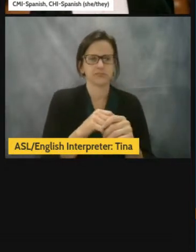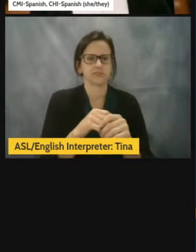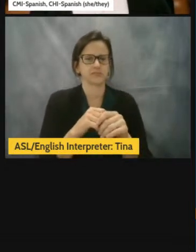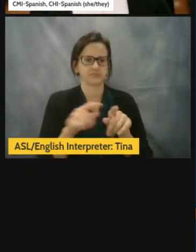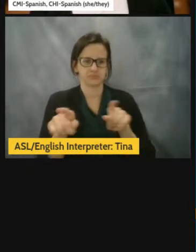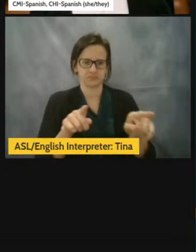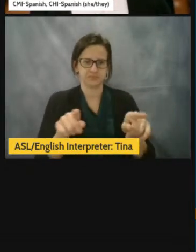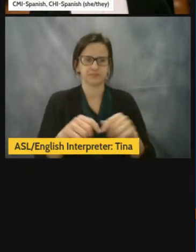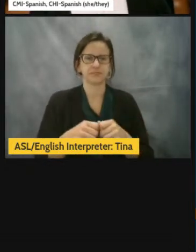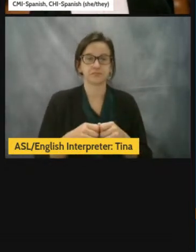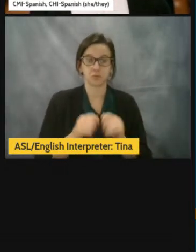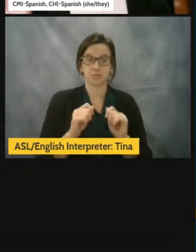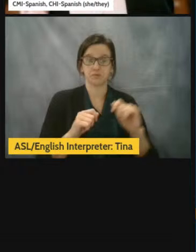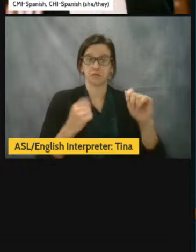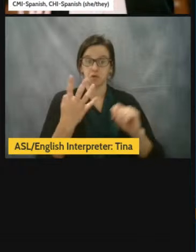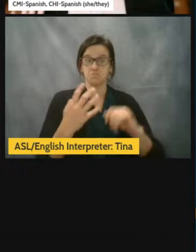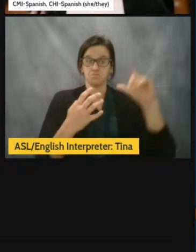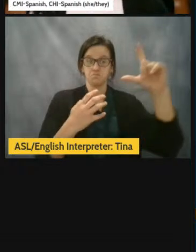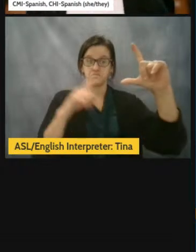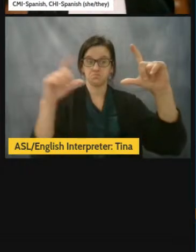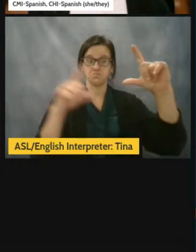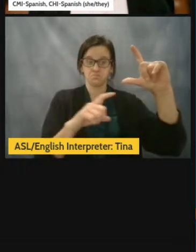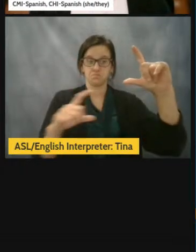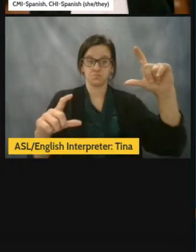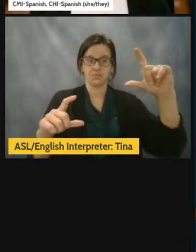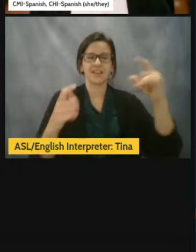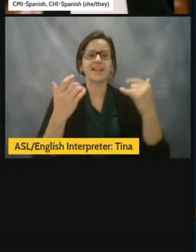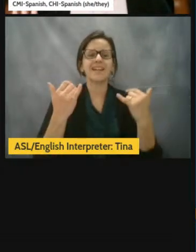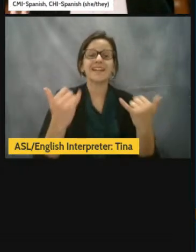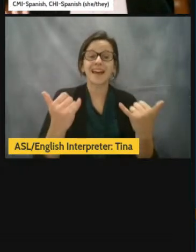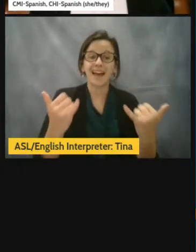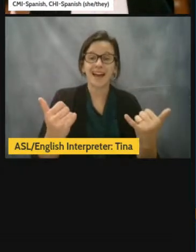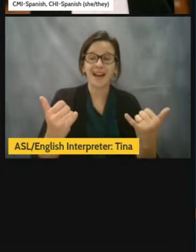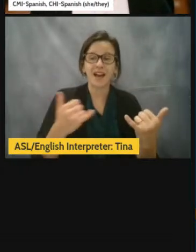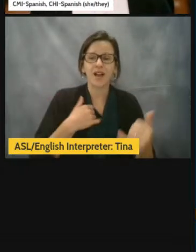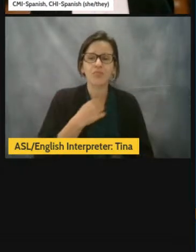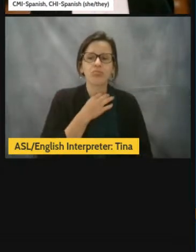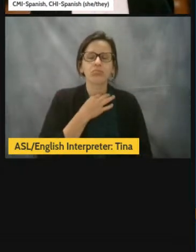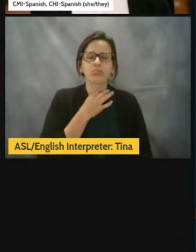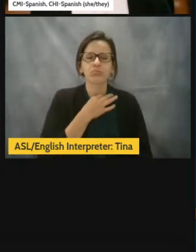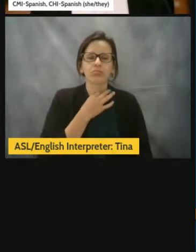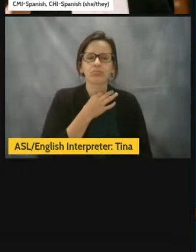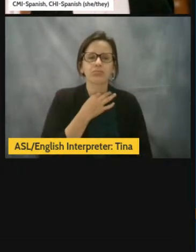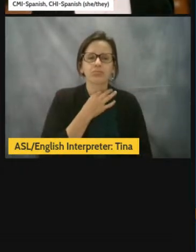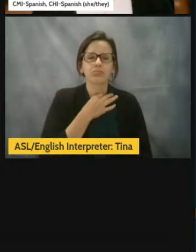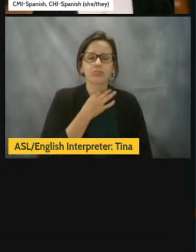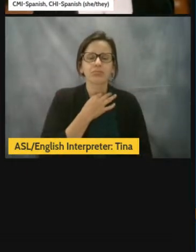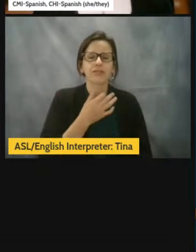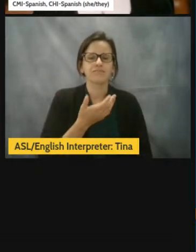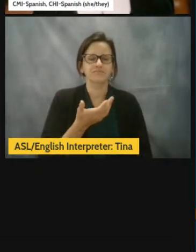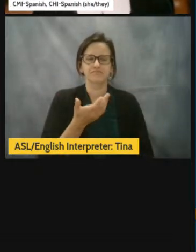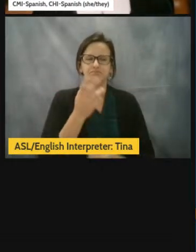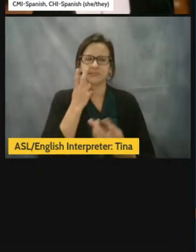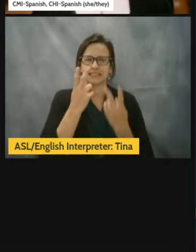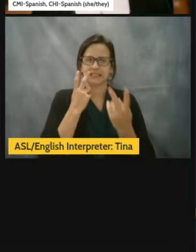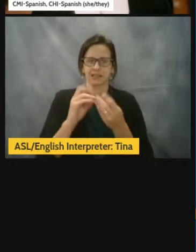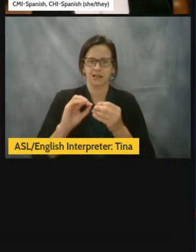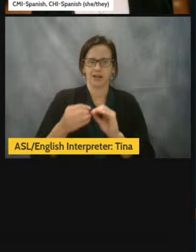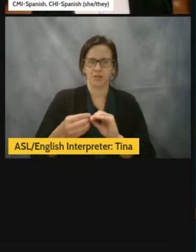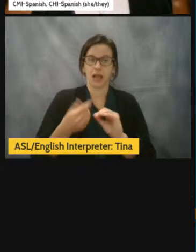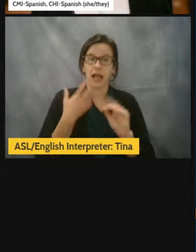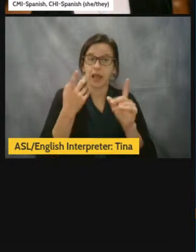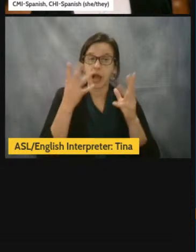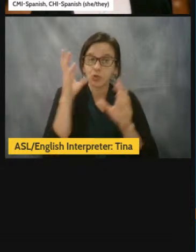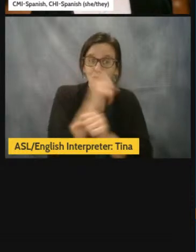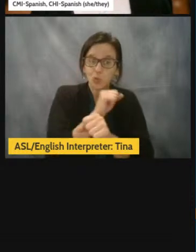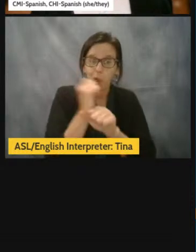to see a number if we want to answer in the chat. I'm assuming y'all are on YouTube answering in the